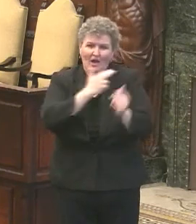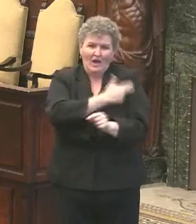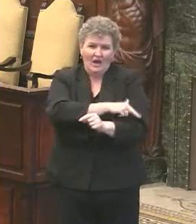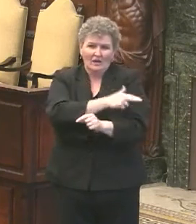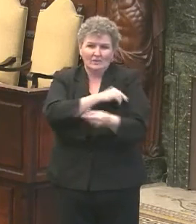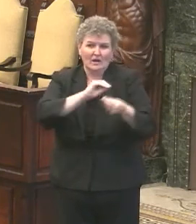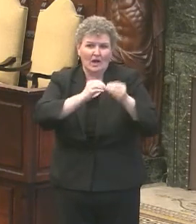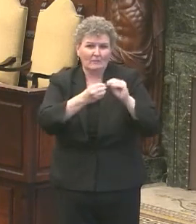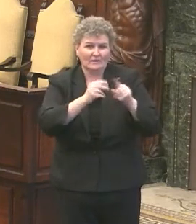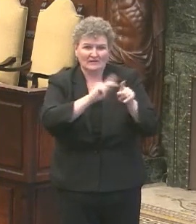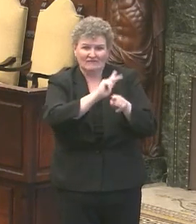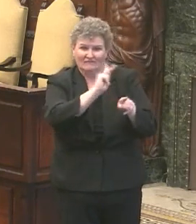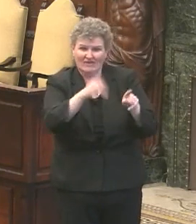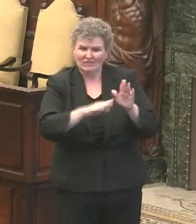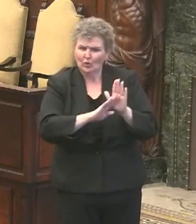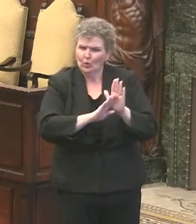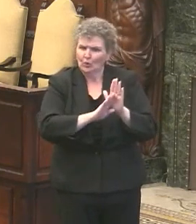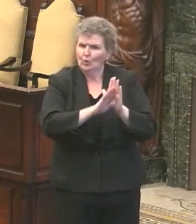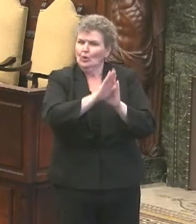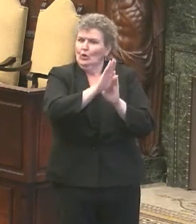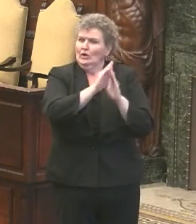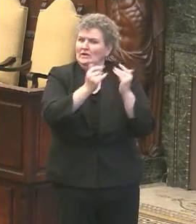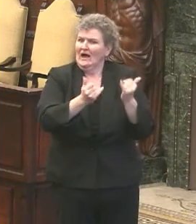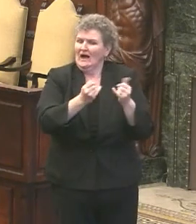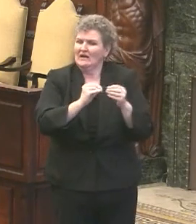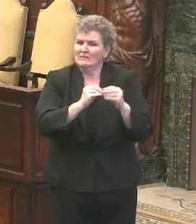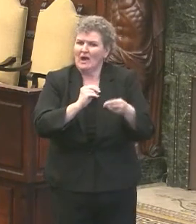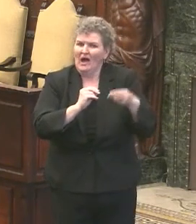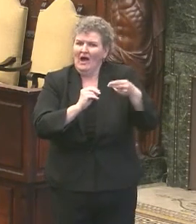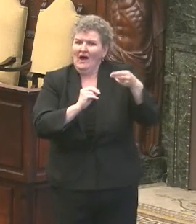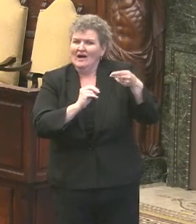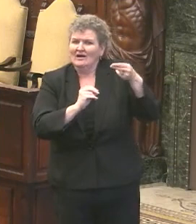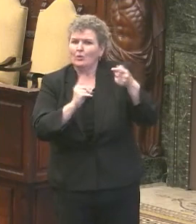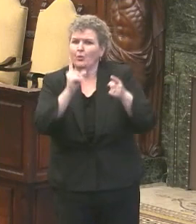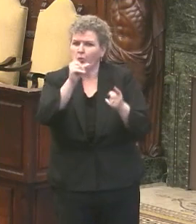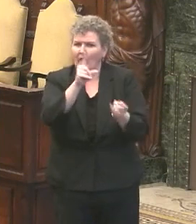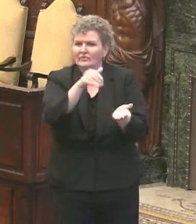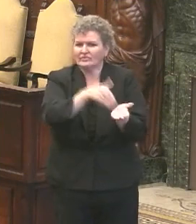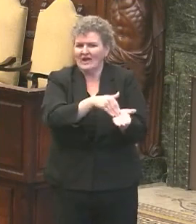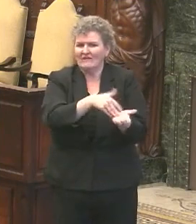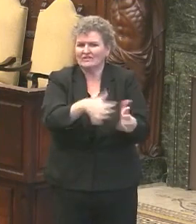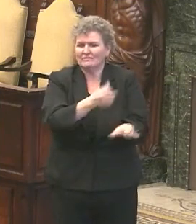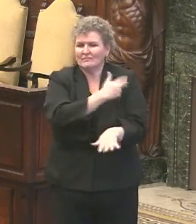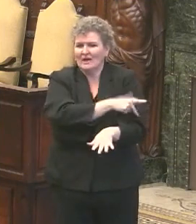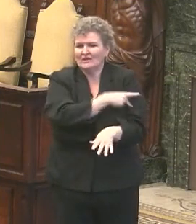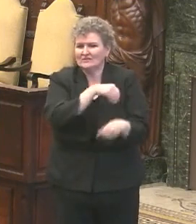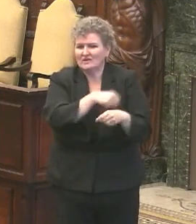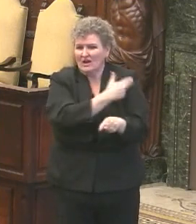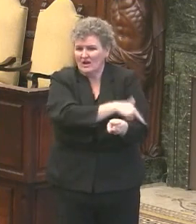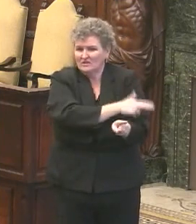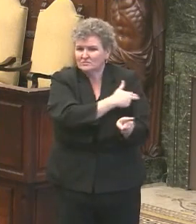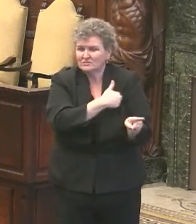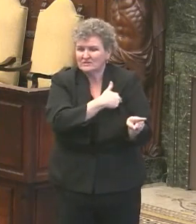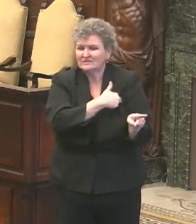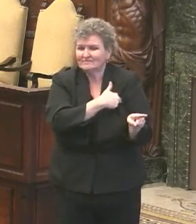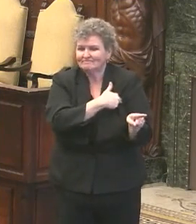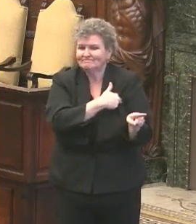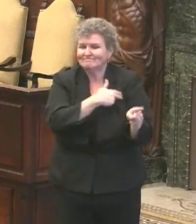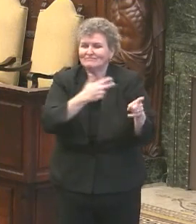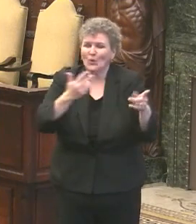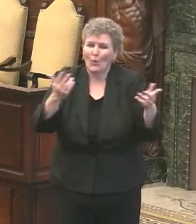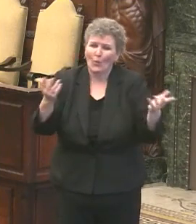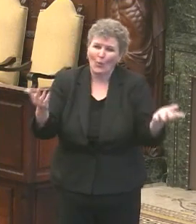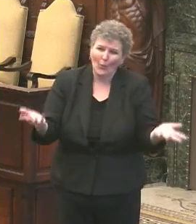peaked in the spring epidemic wave at a little more than 1,000 COVID patients in all hospitals combined on April 24th. So